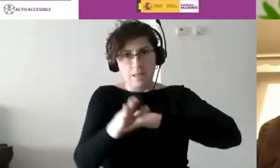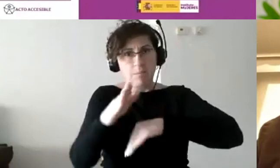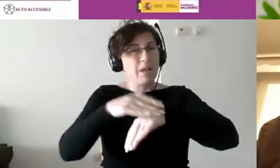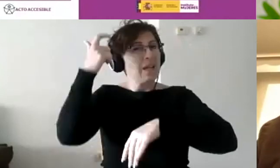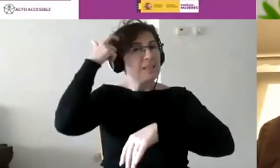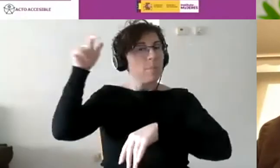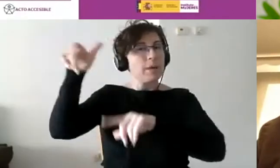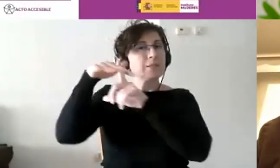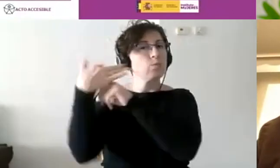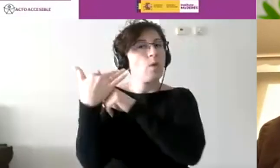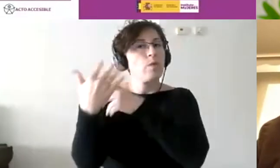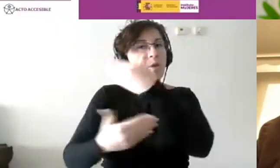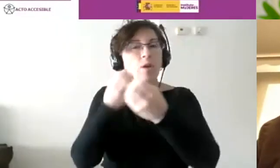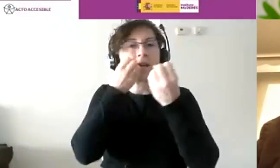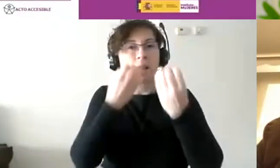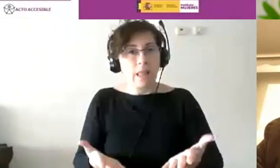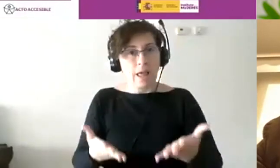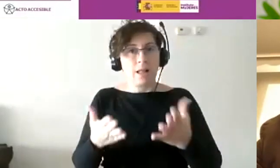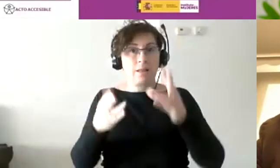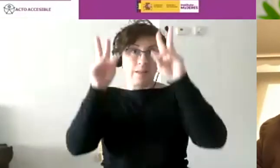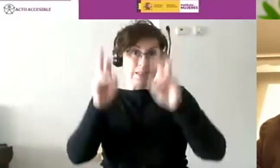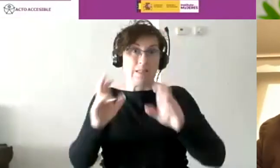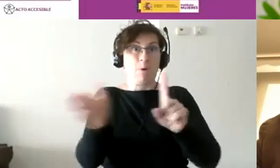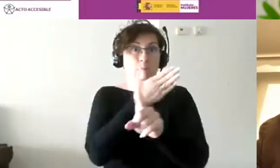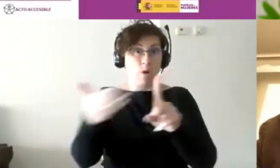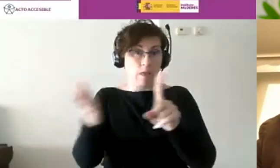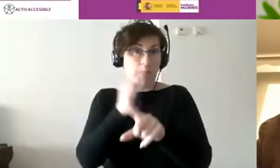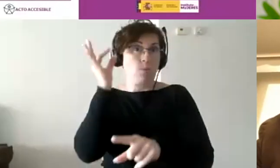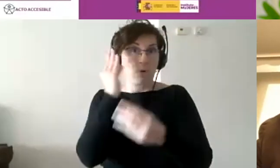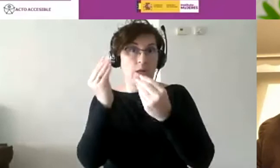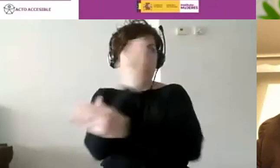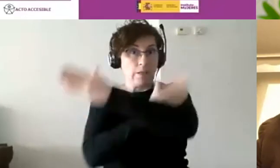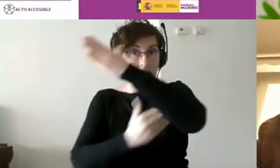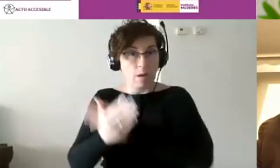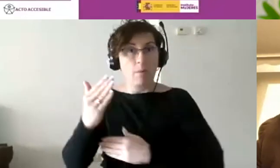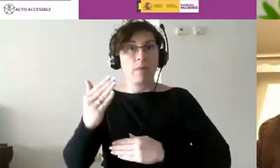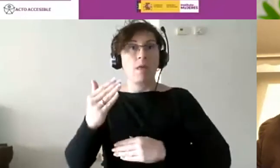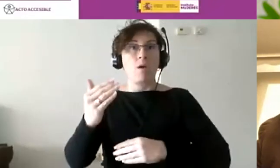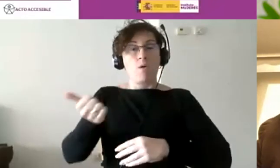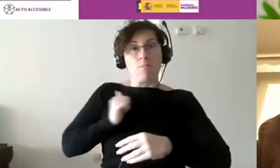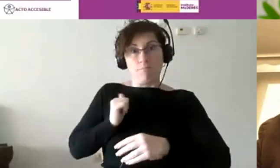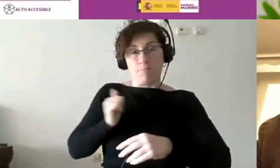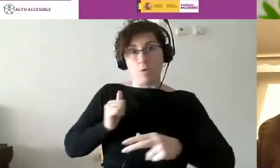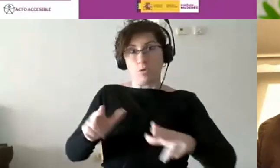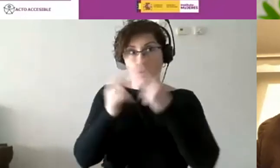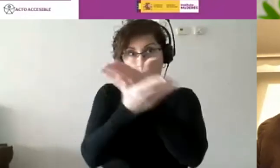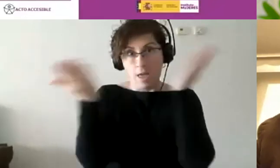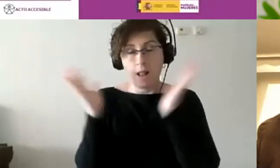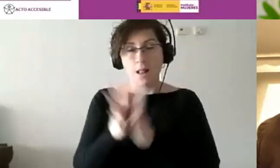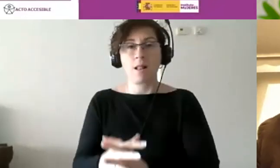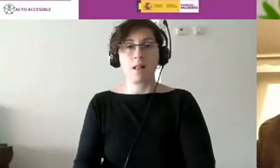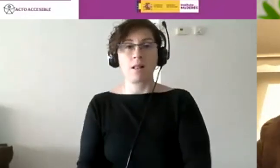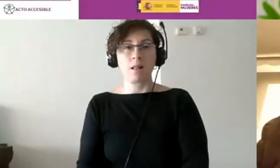for example, sexual exploitation. Perhaps that you have some